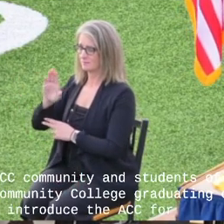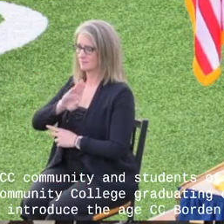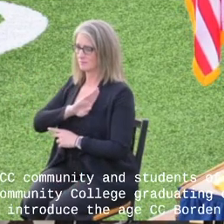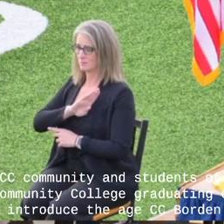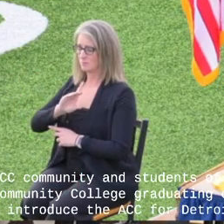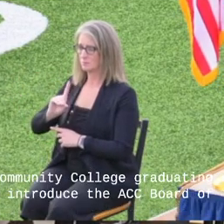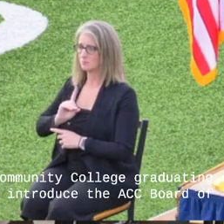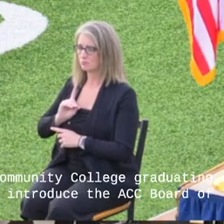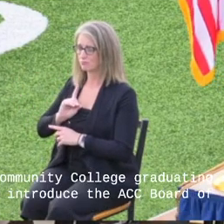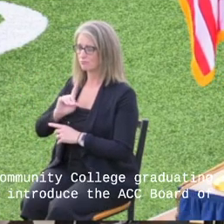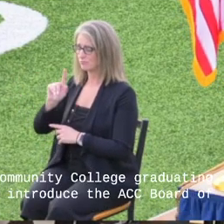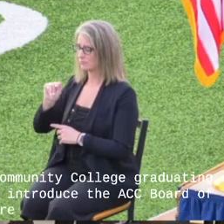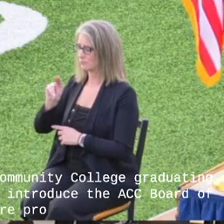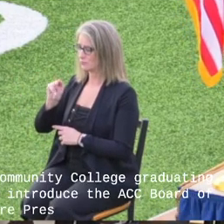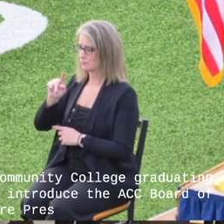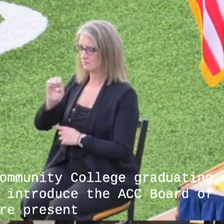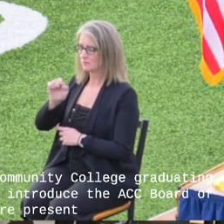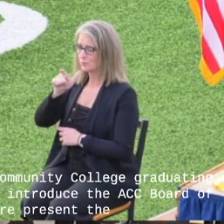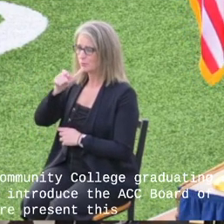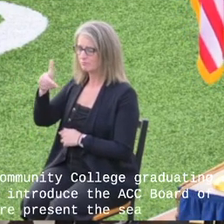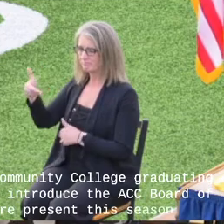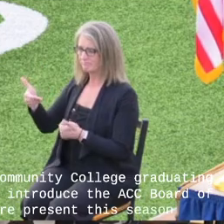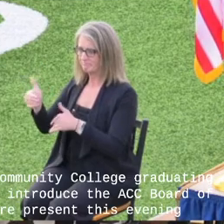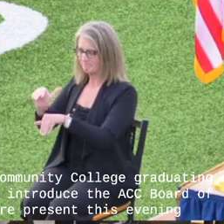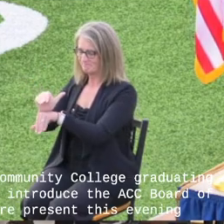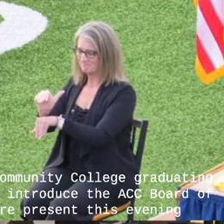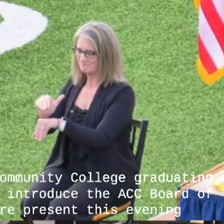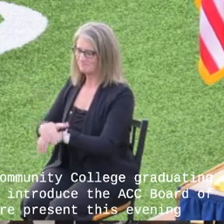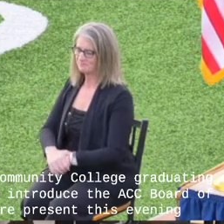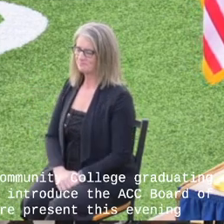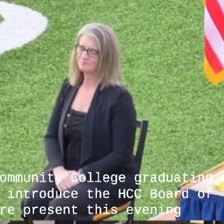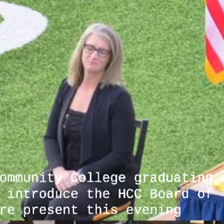of Trustees that are present this evening.